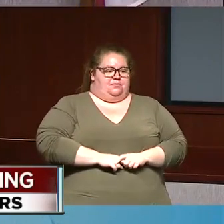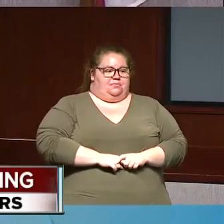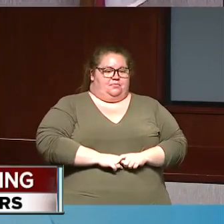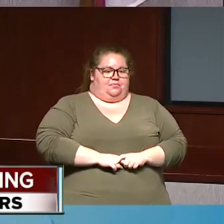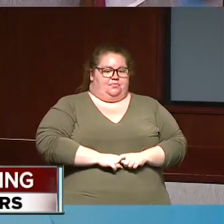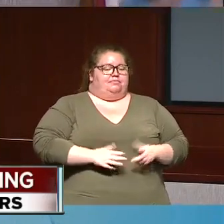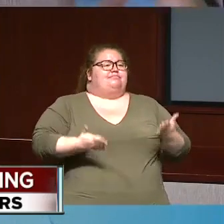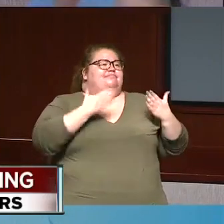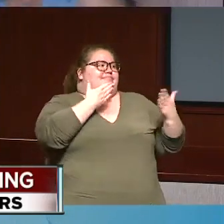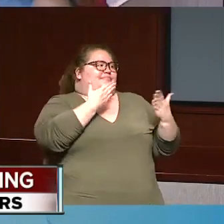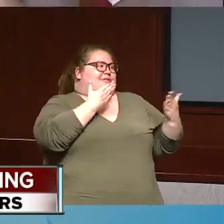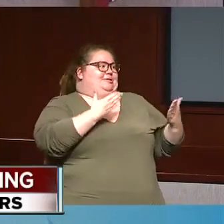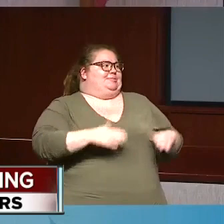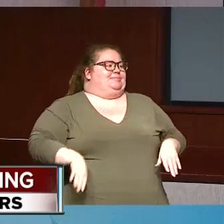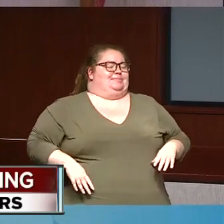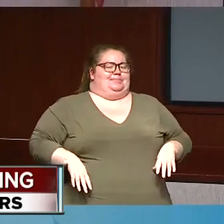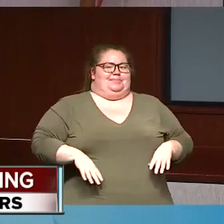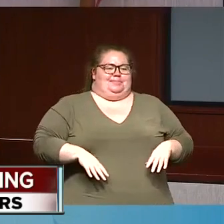Thank you very much.